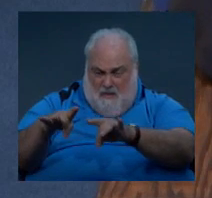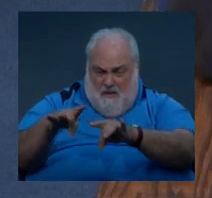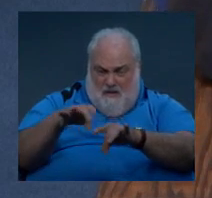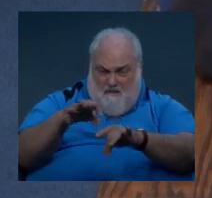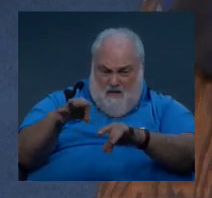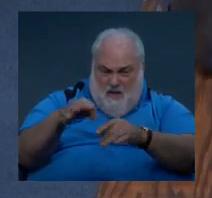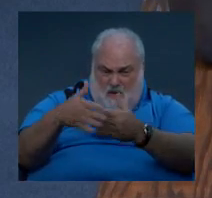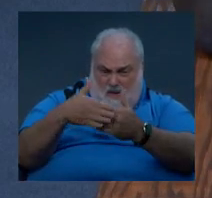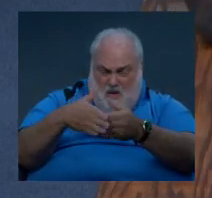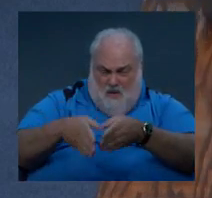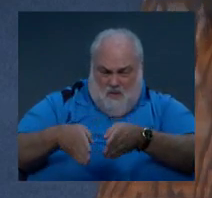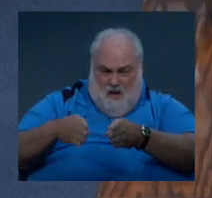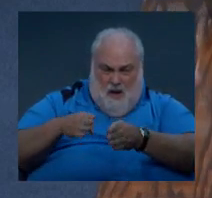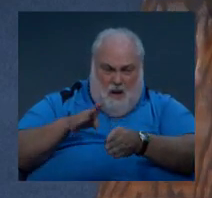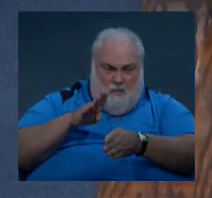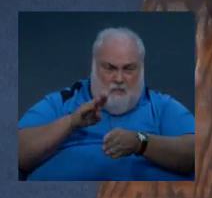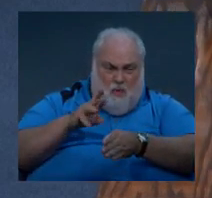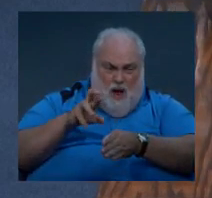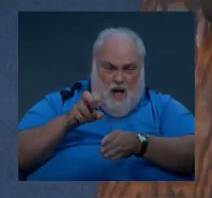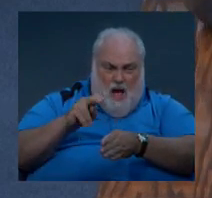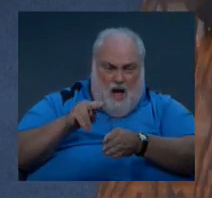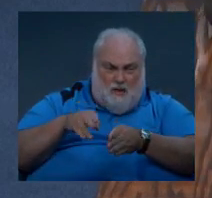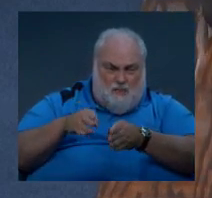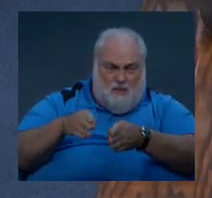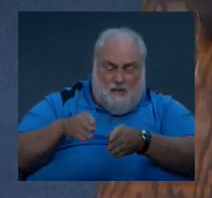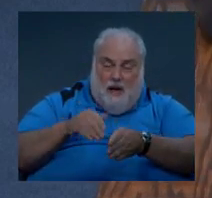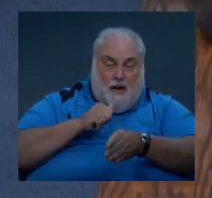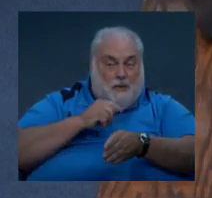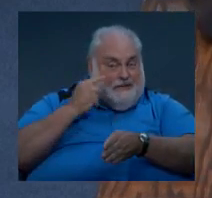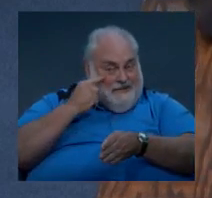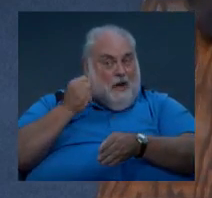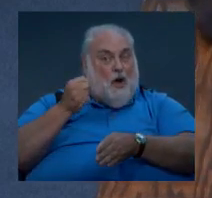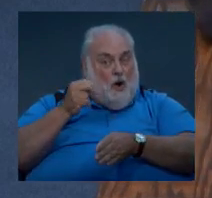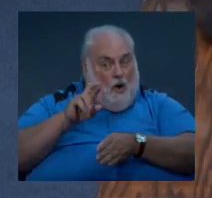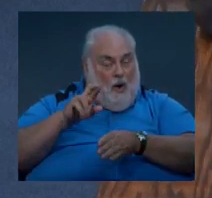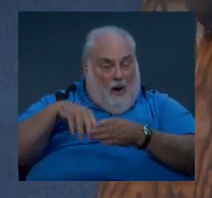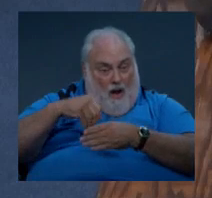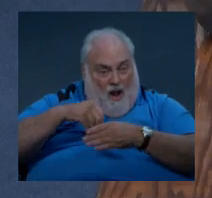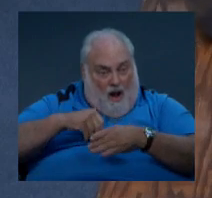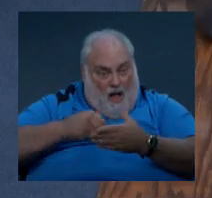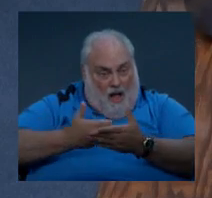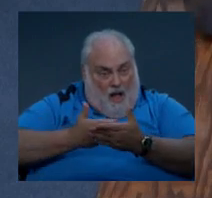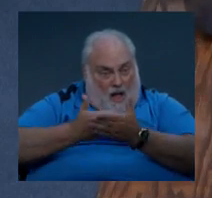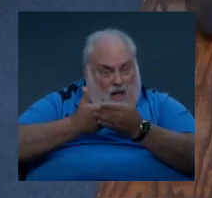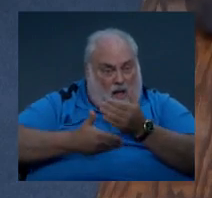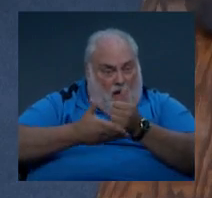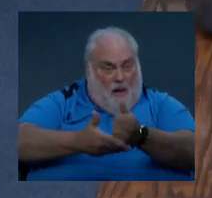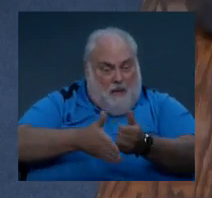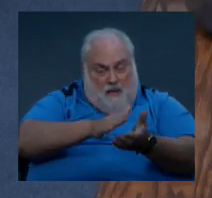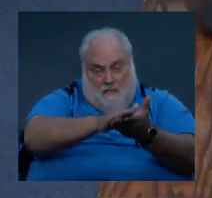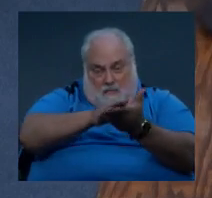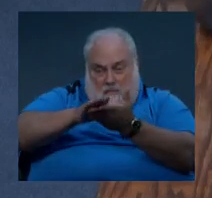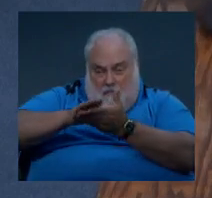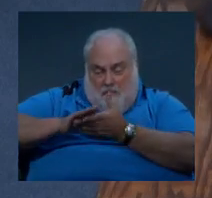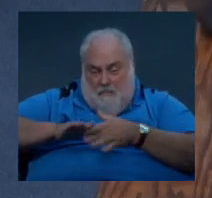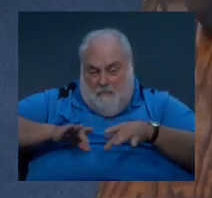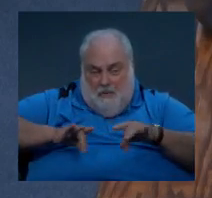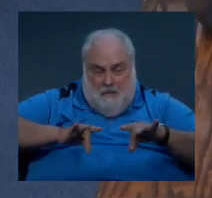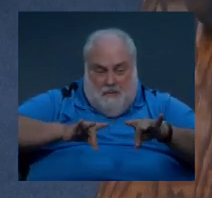right by her street on Brown Street, I don't see her out there. I don't see any of her entourage out